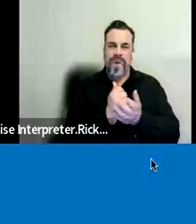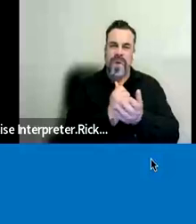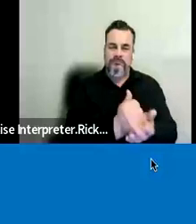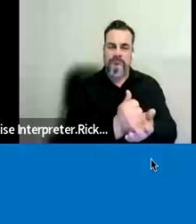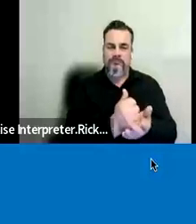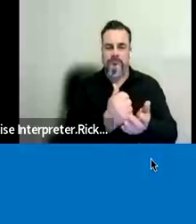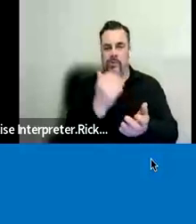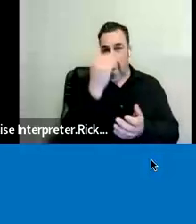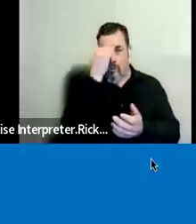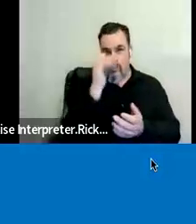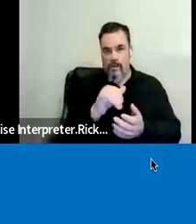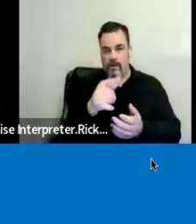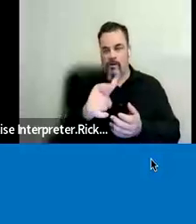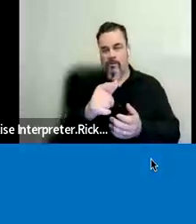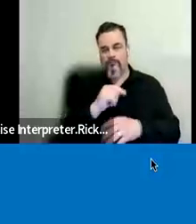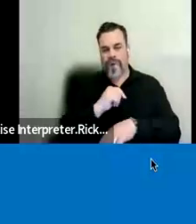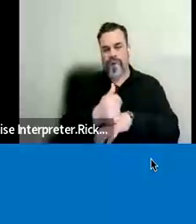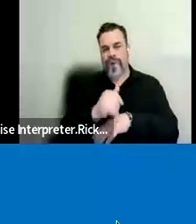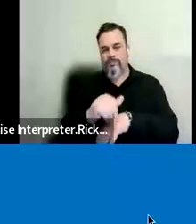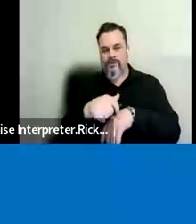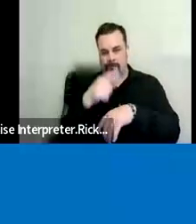and to know that you've set that aside for them.